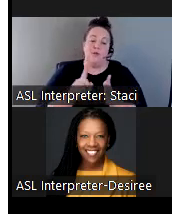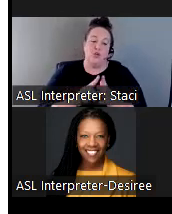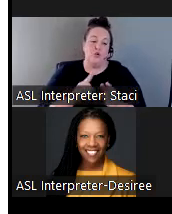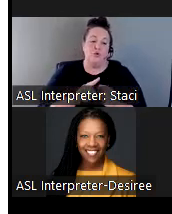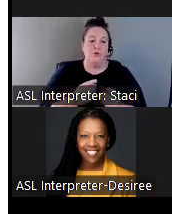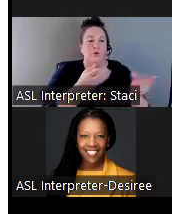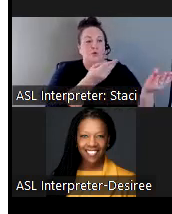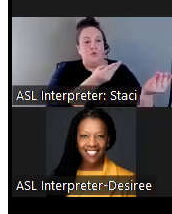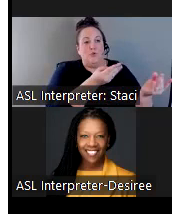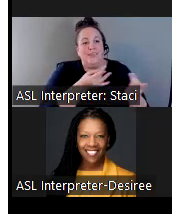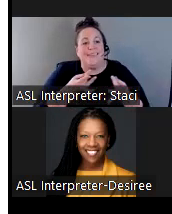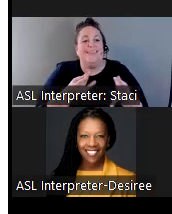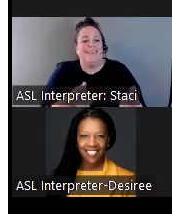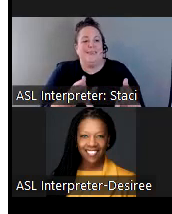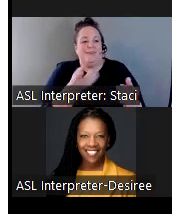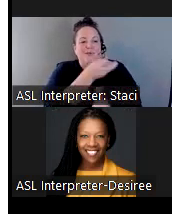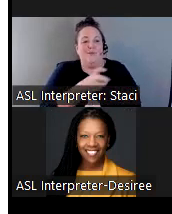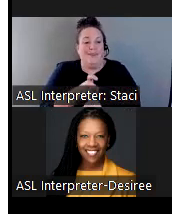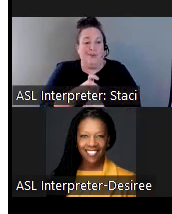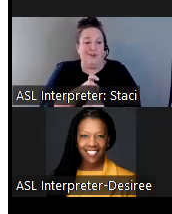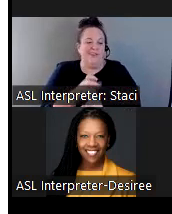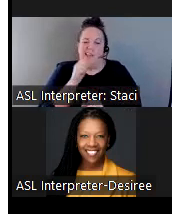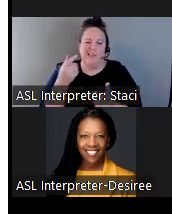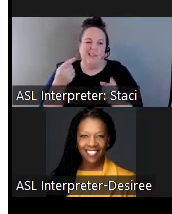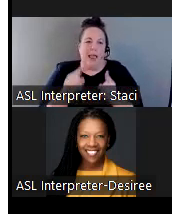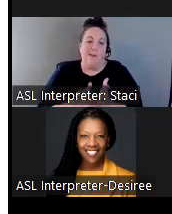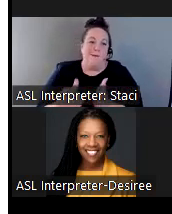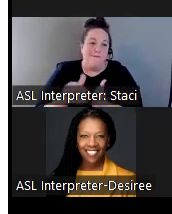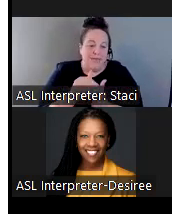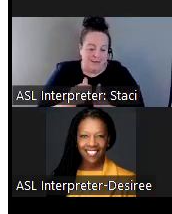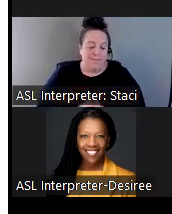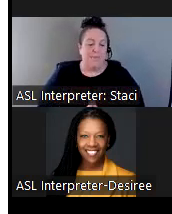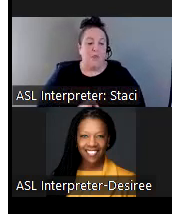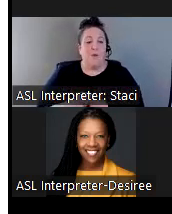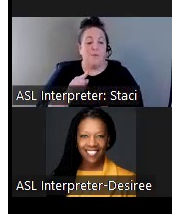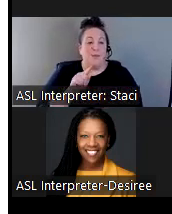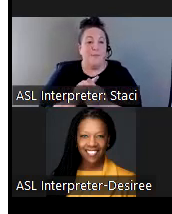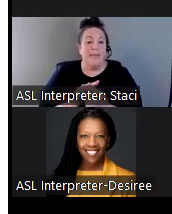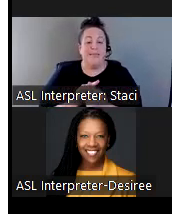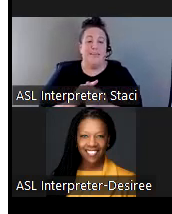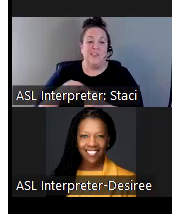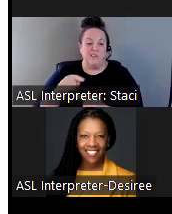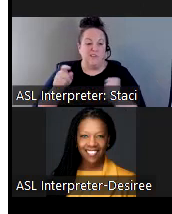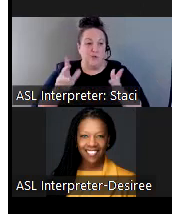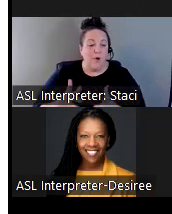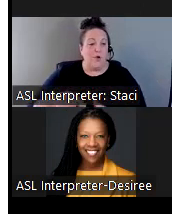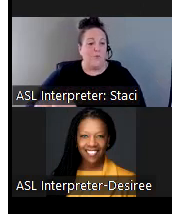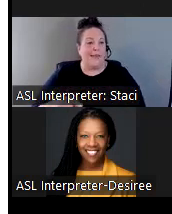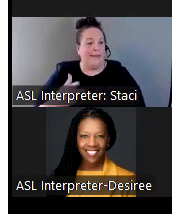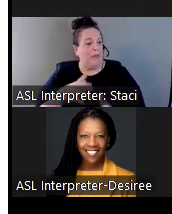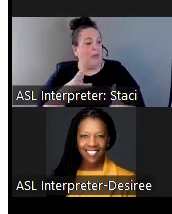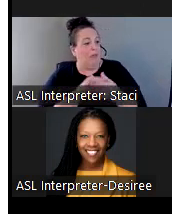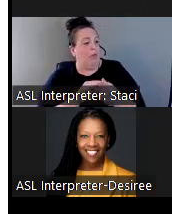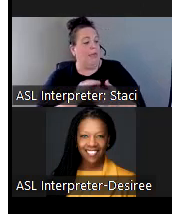seamless transition, and that doesn't happen often. In fact, when we meet with the coordinators of those programs, we'll often hear that story,